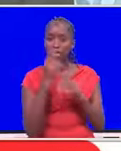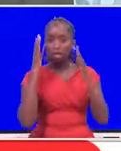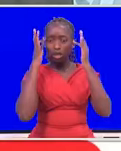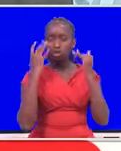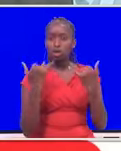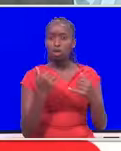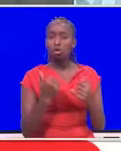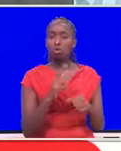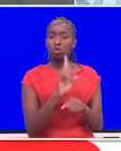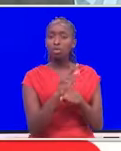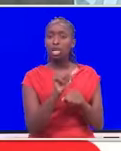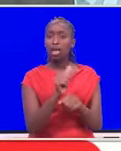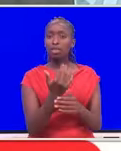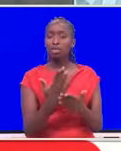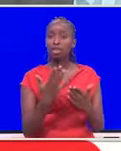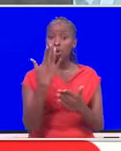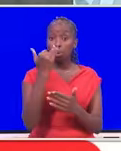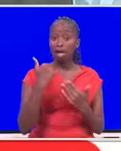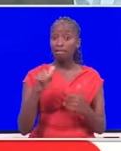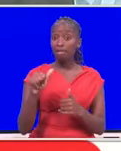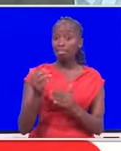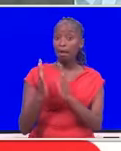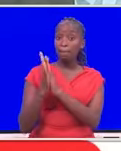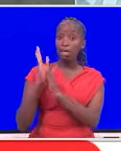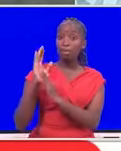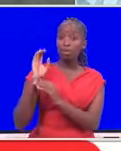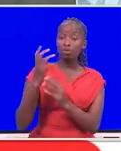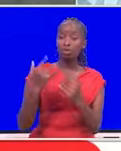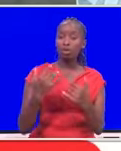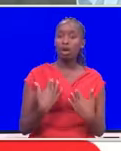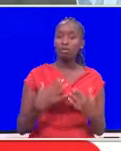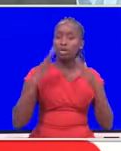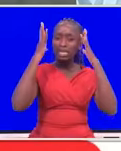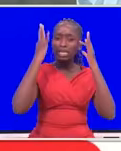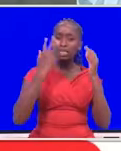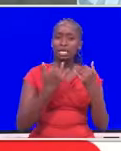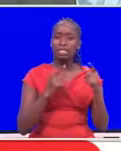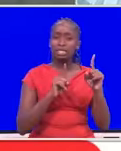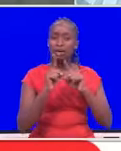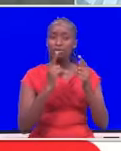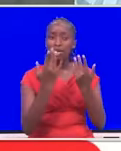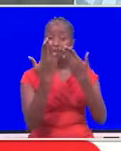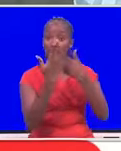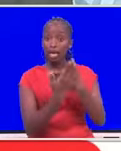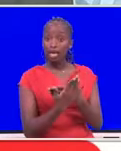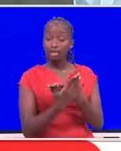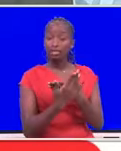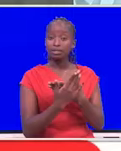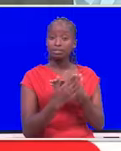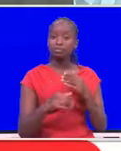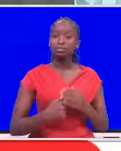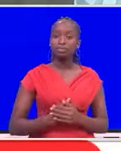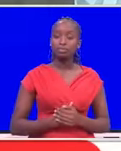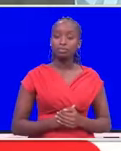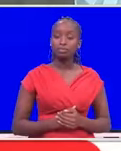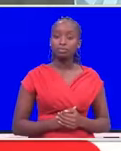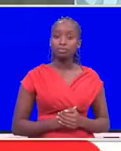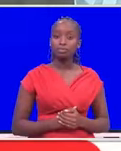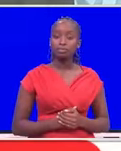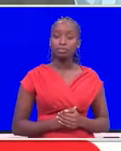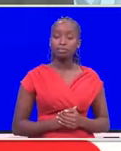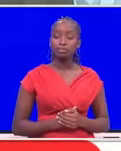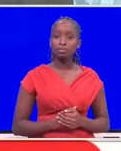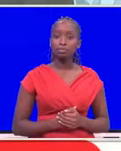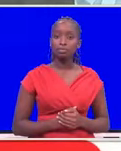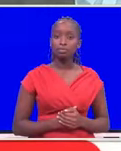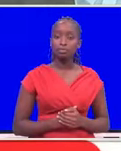tuende ni kesho, because there were no buses. Akaamua sasa wa travel usiku, na ni kitu ambacho hakijawahi fanyika kwa